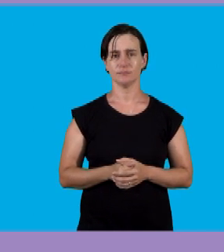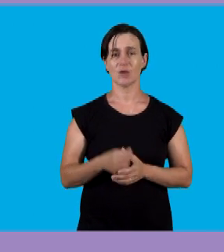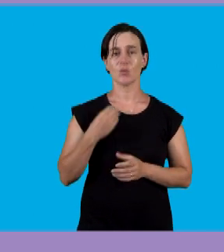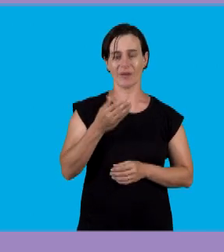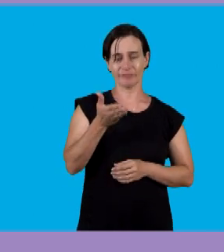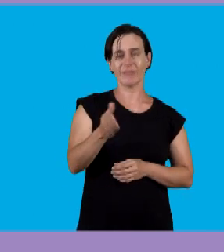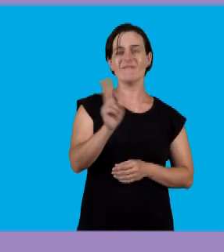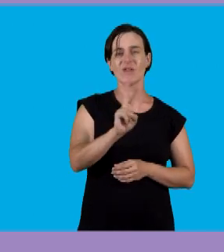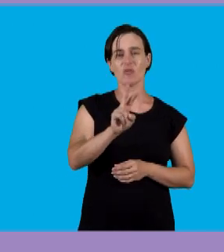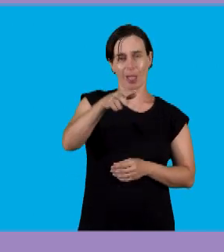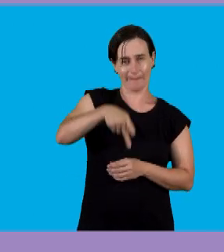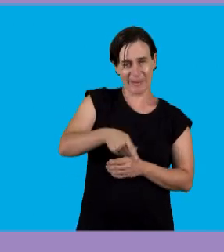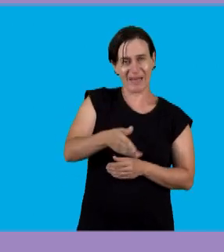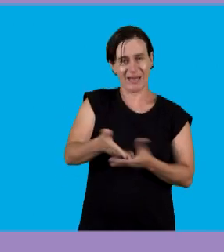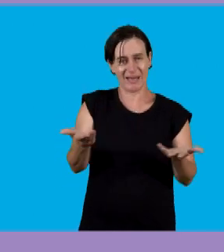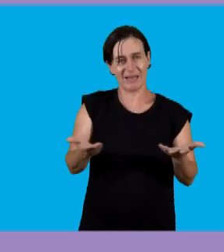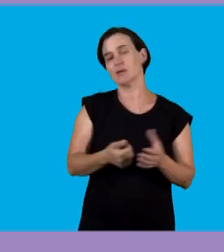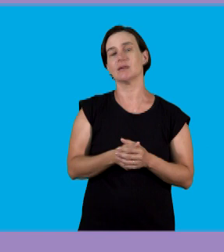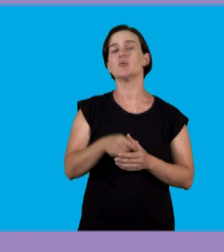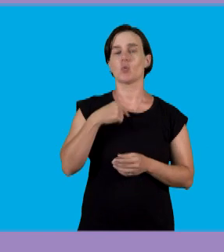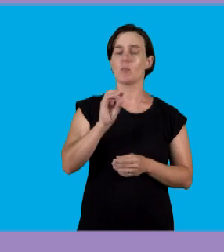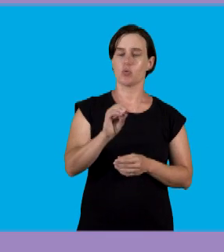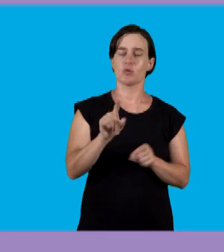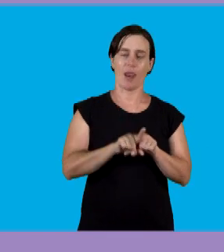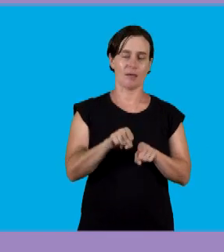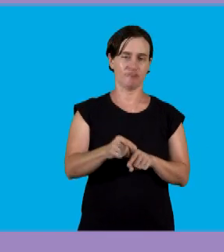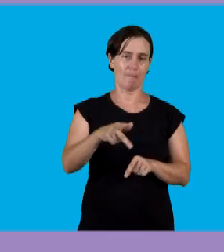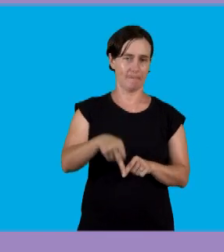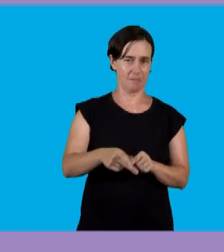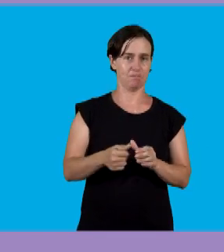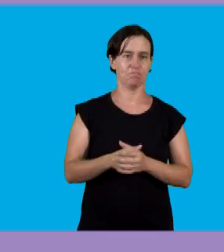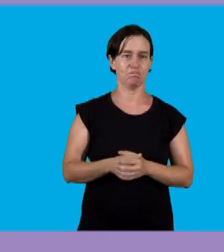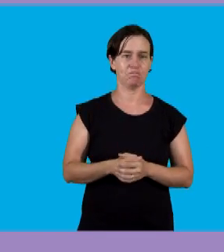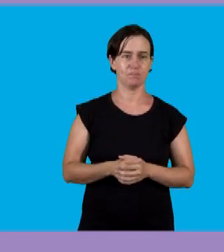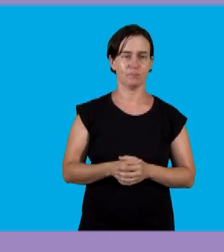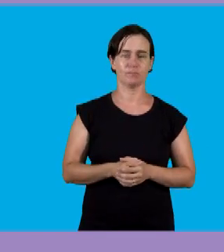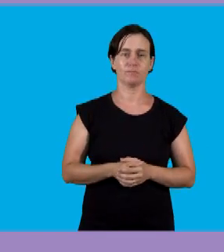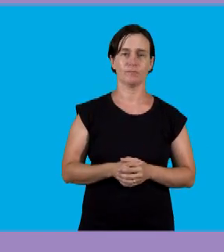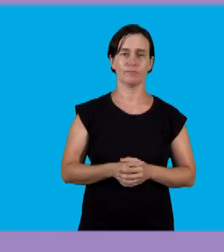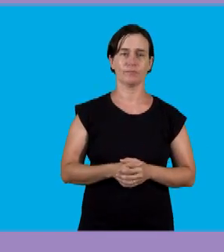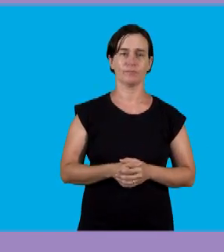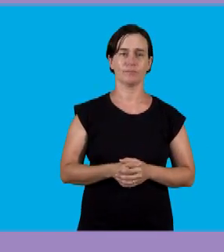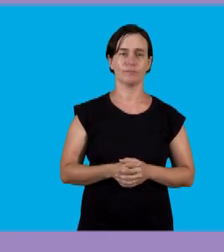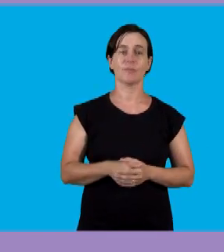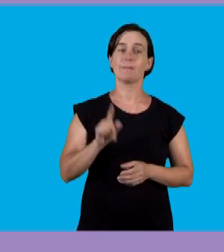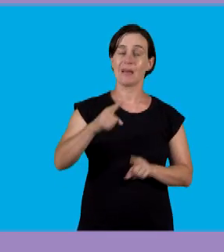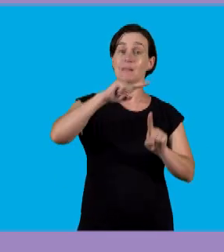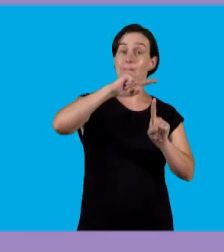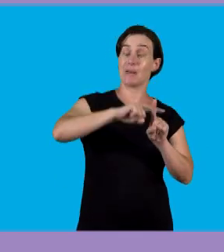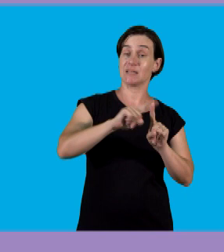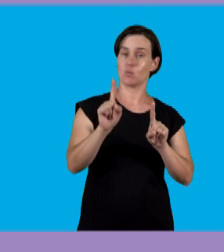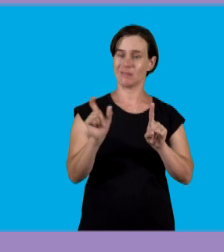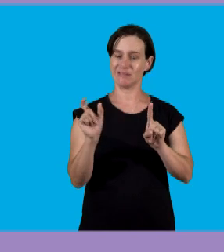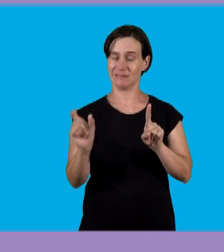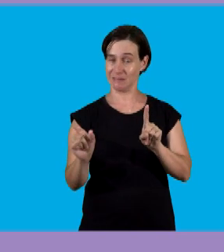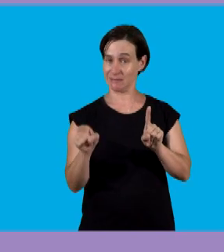course, we have that variable of p, and we are going to write it as it is. Then we are adding in